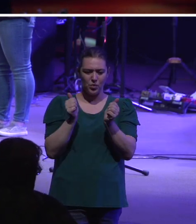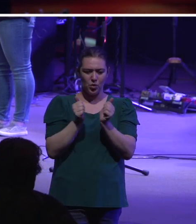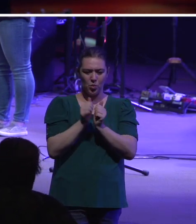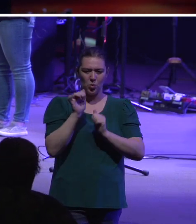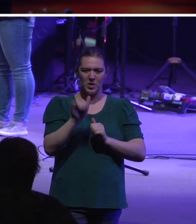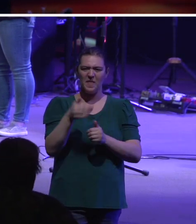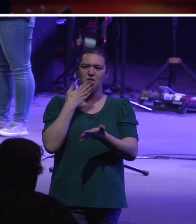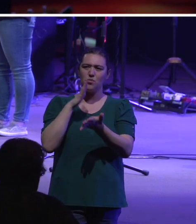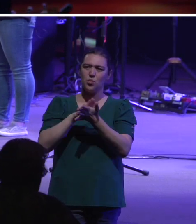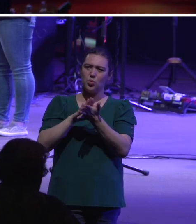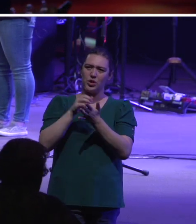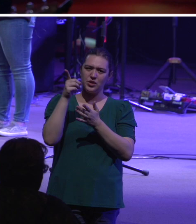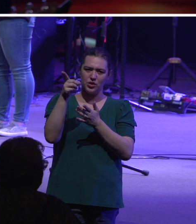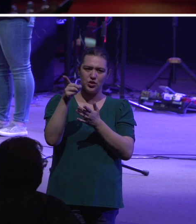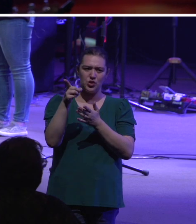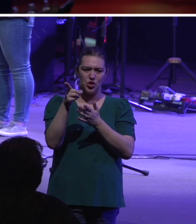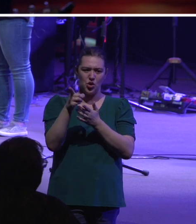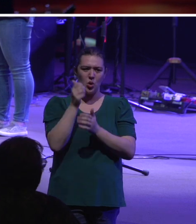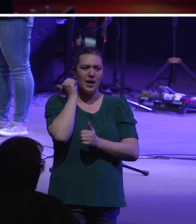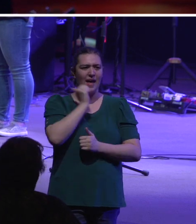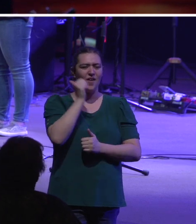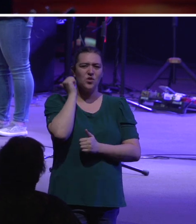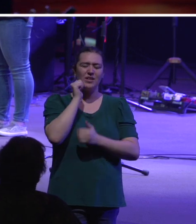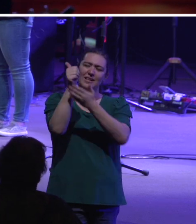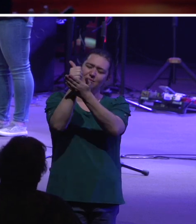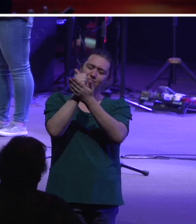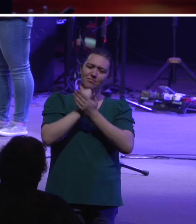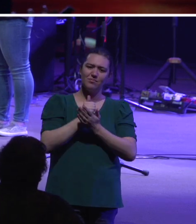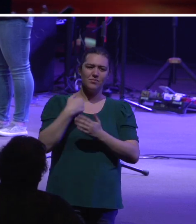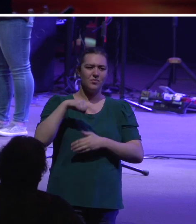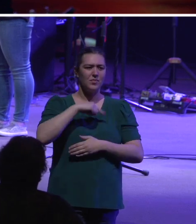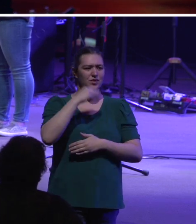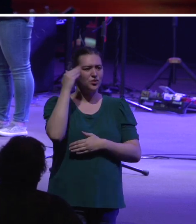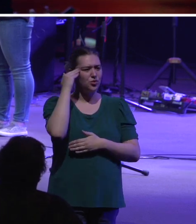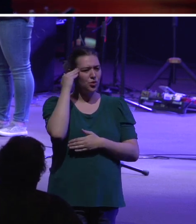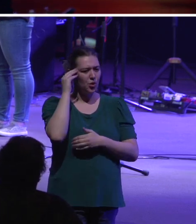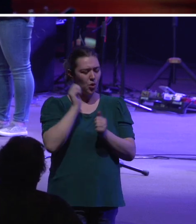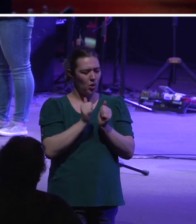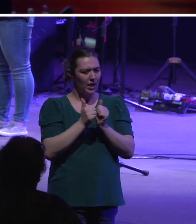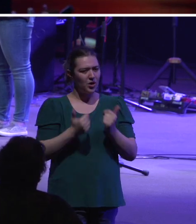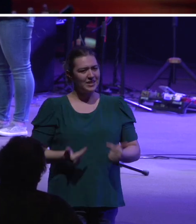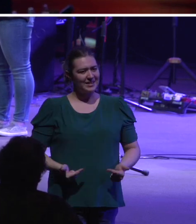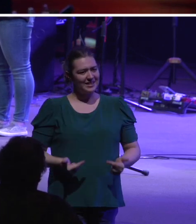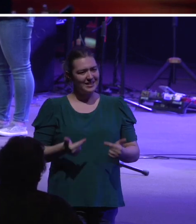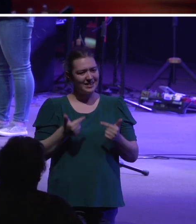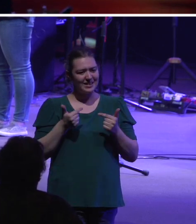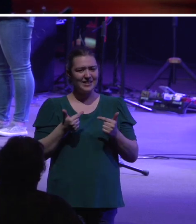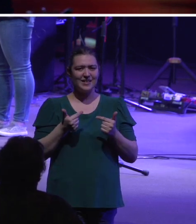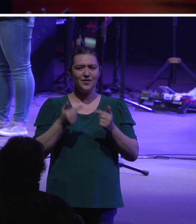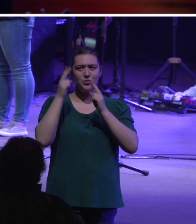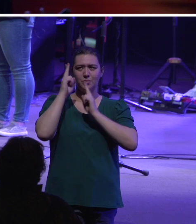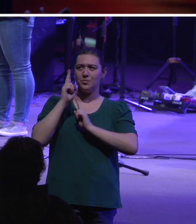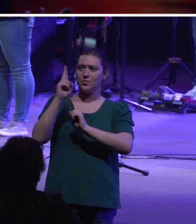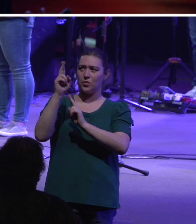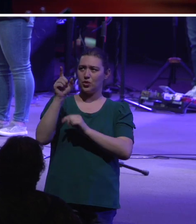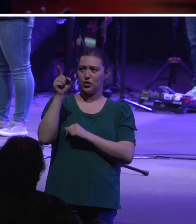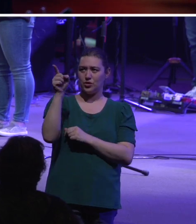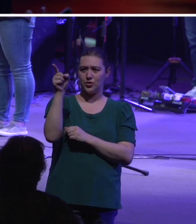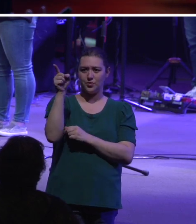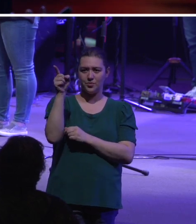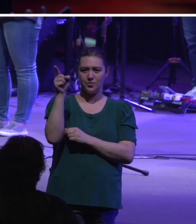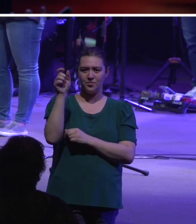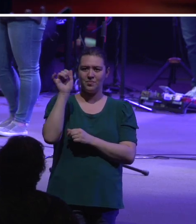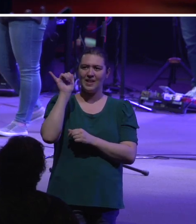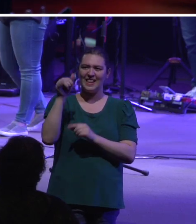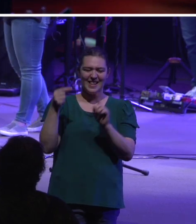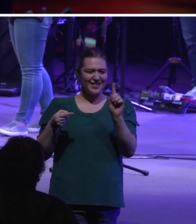walk each day, help us to know how to live to glorify you. Because that's